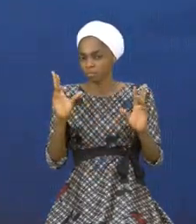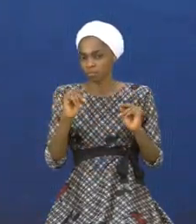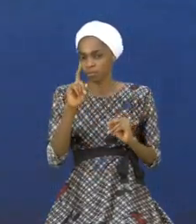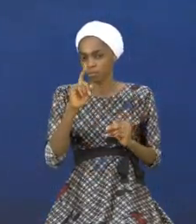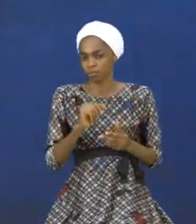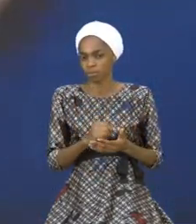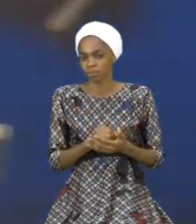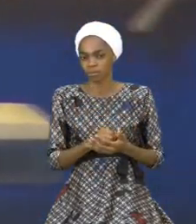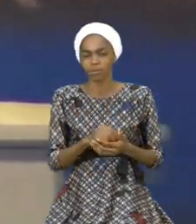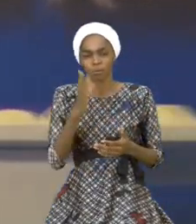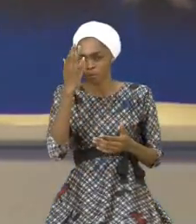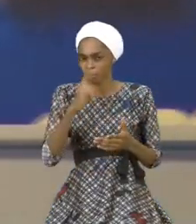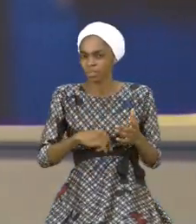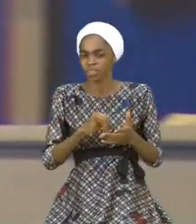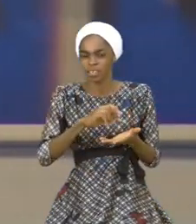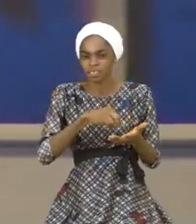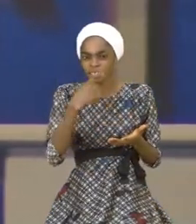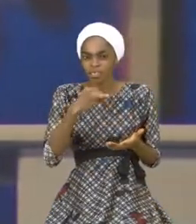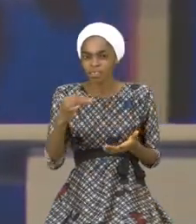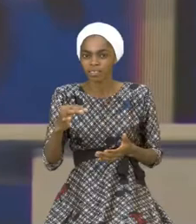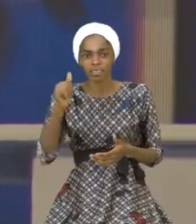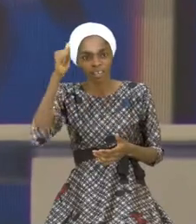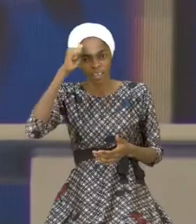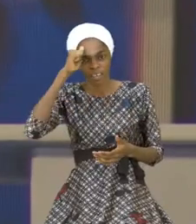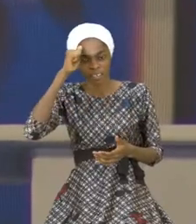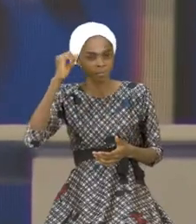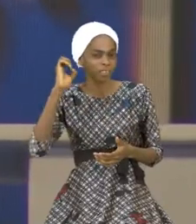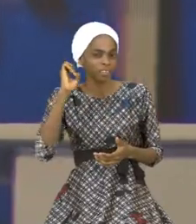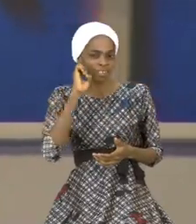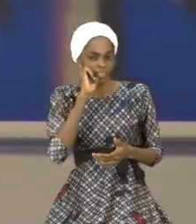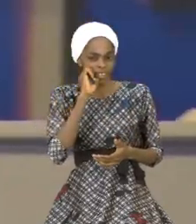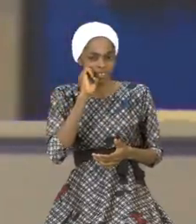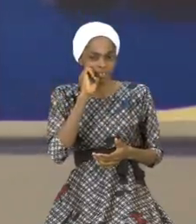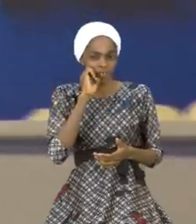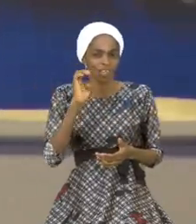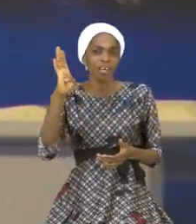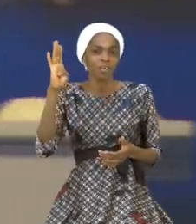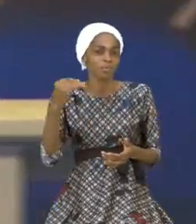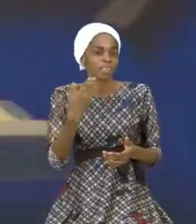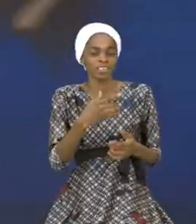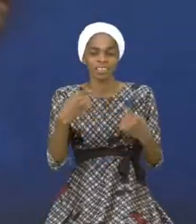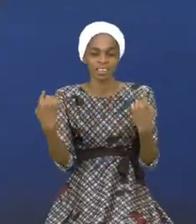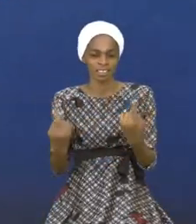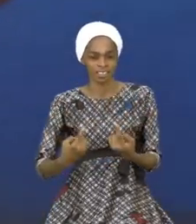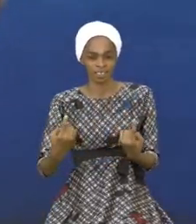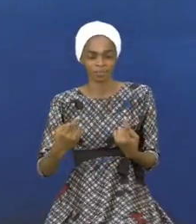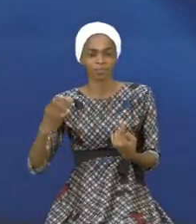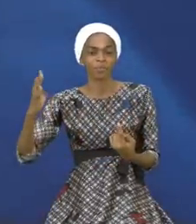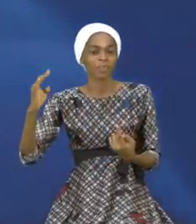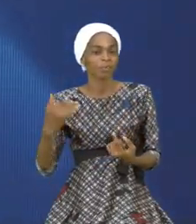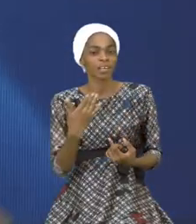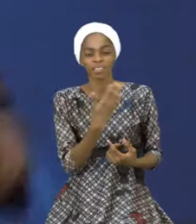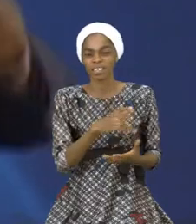What's that saying? Adam and Eve, by their sin, by their